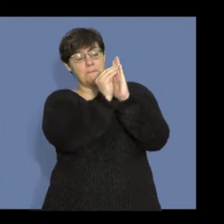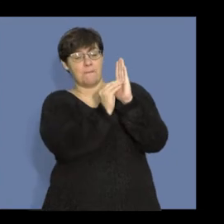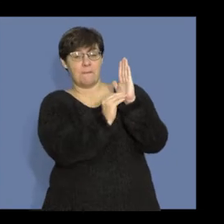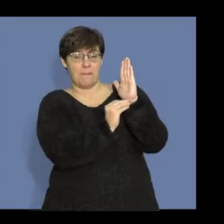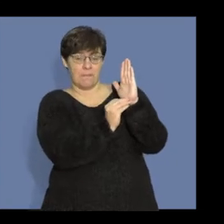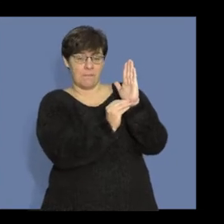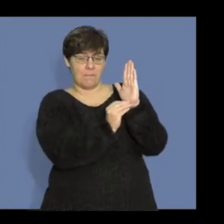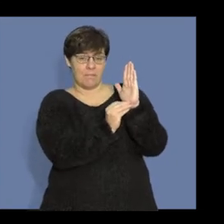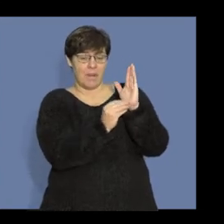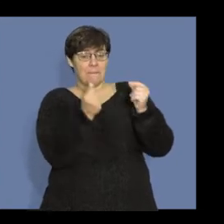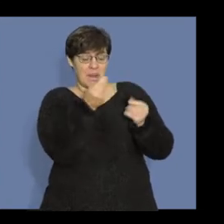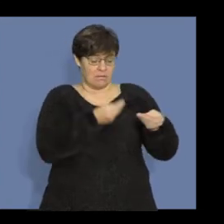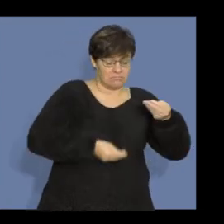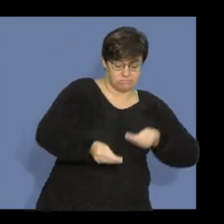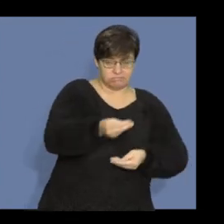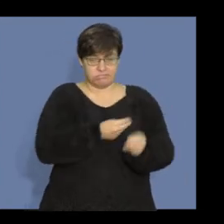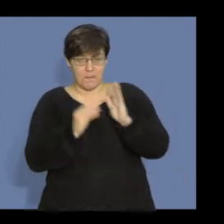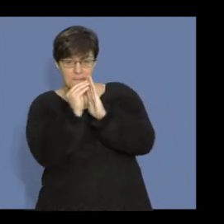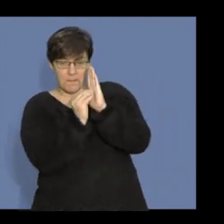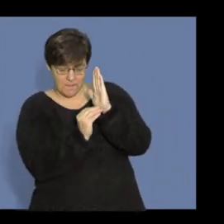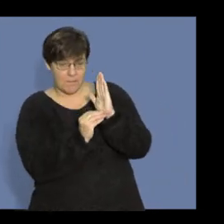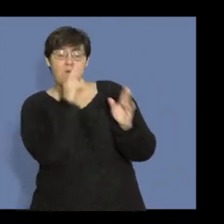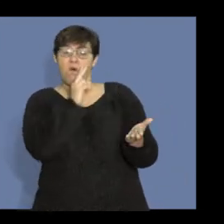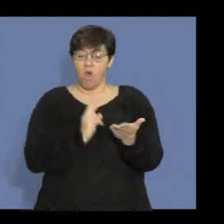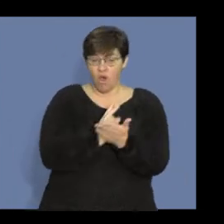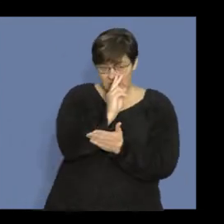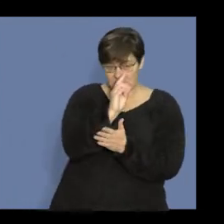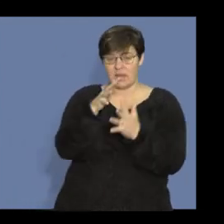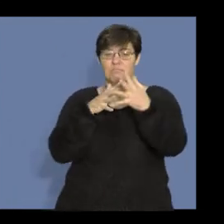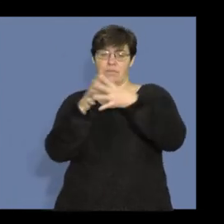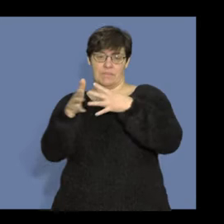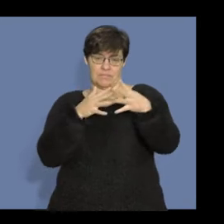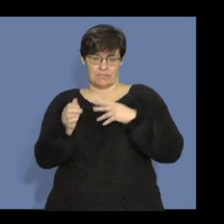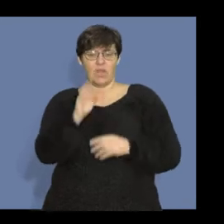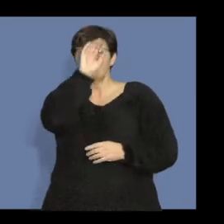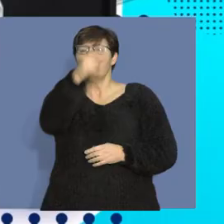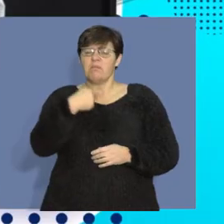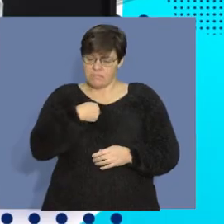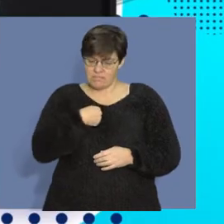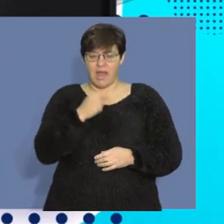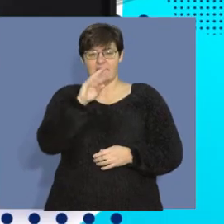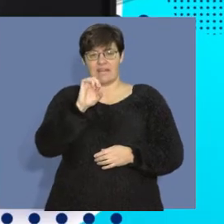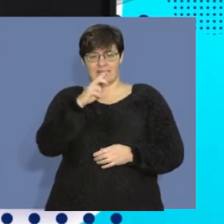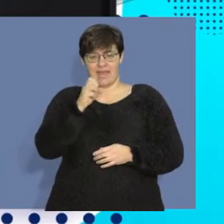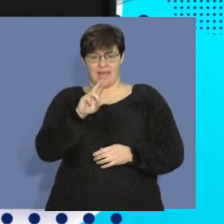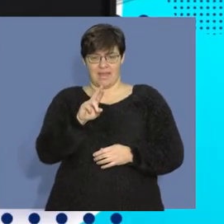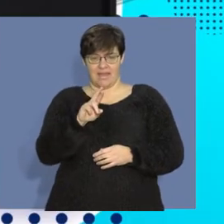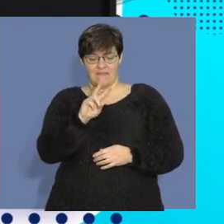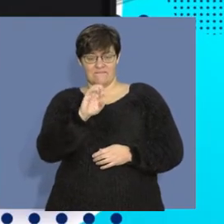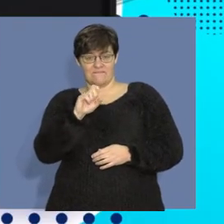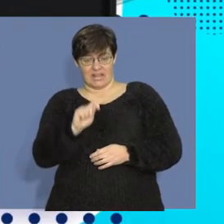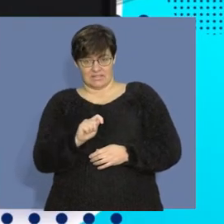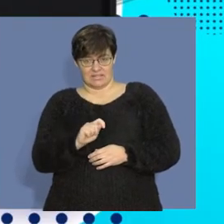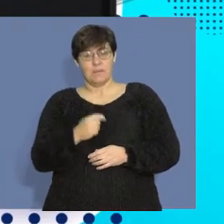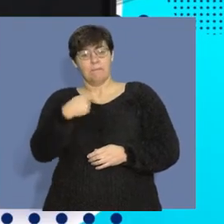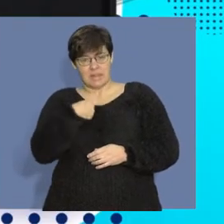all transactions. Remember, as a VAT vendor, you are acting as